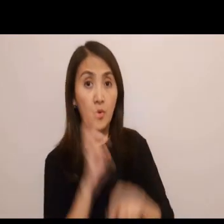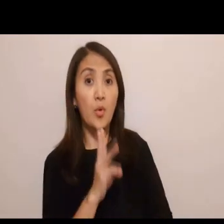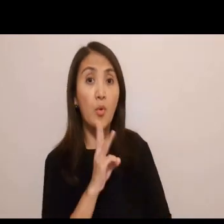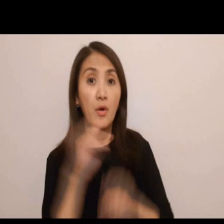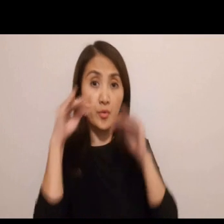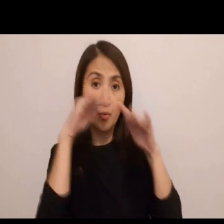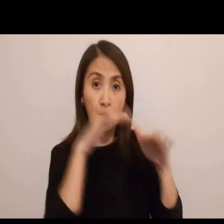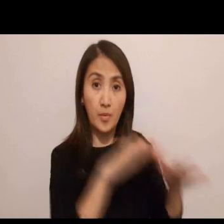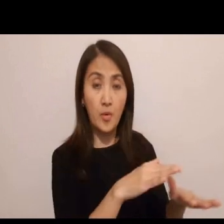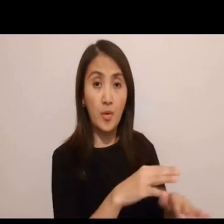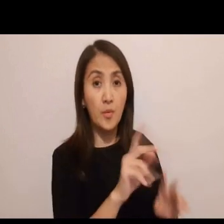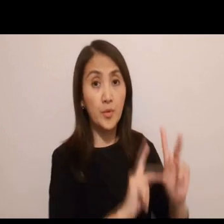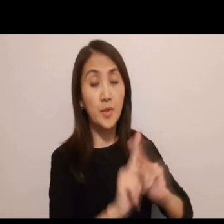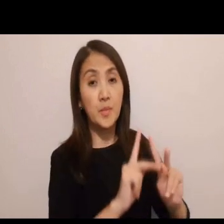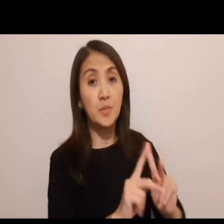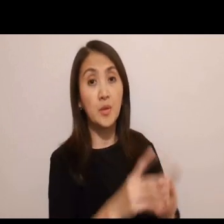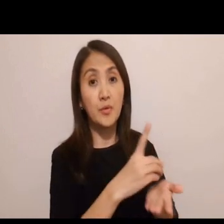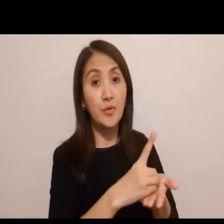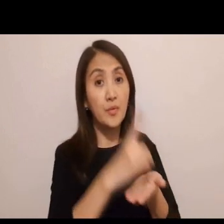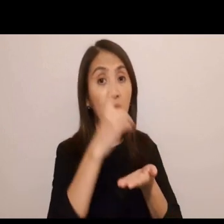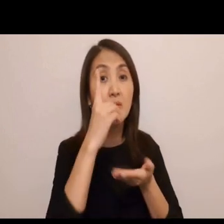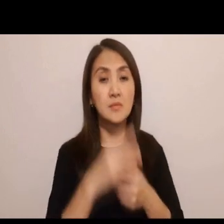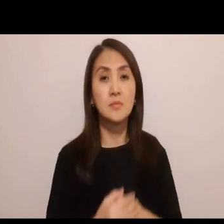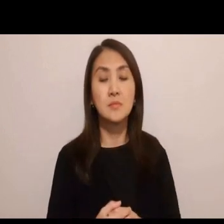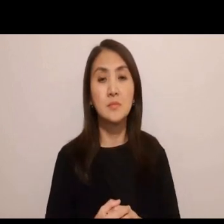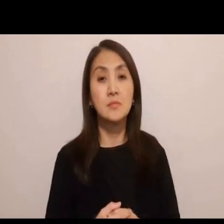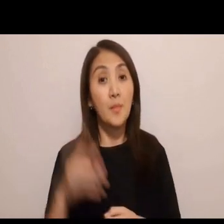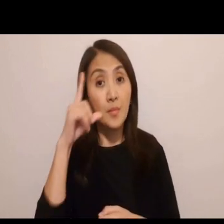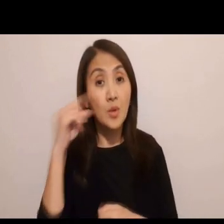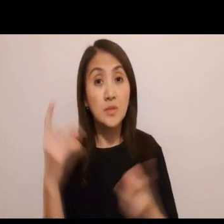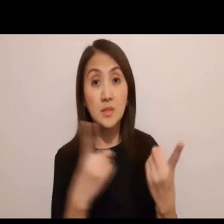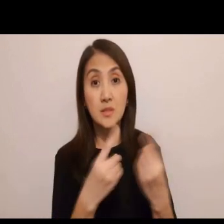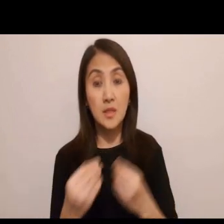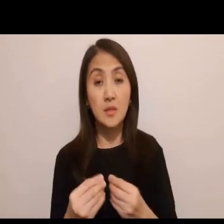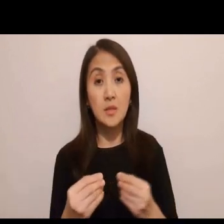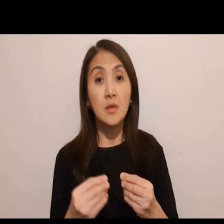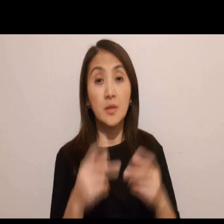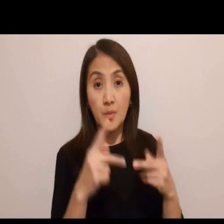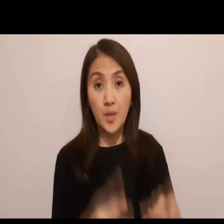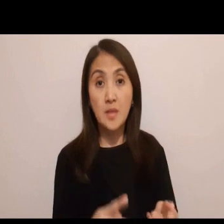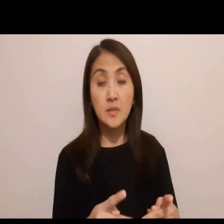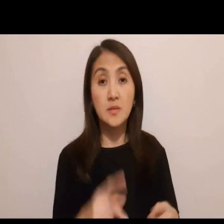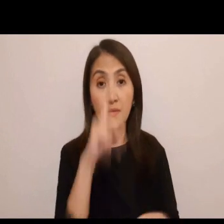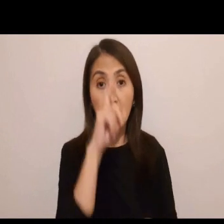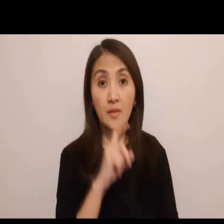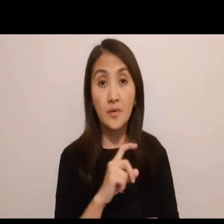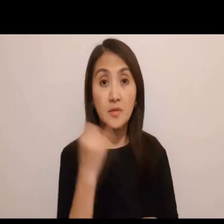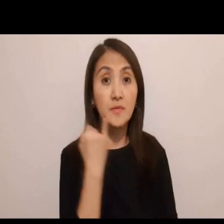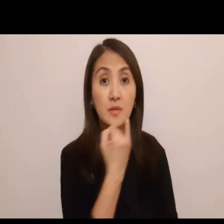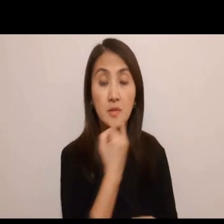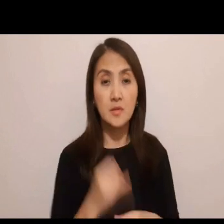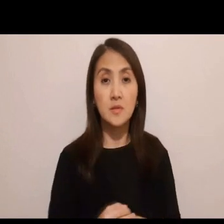and the water will flow from it for the people to drink." This Moses did, in the presence of the elders of